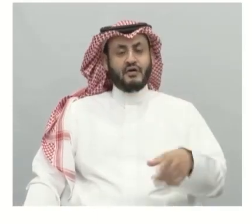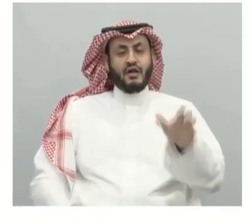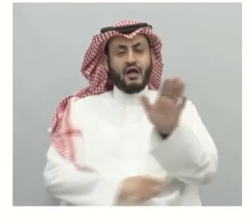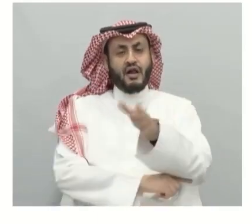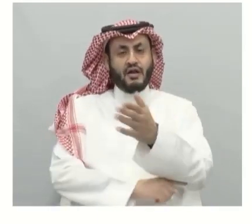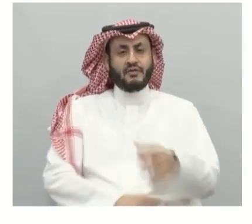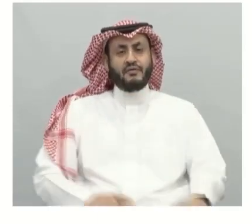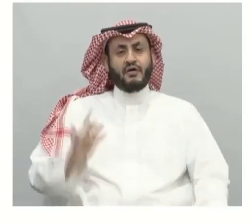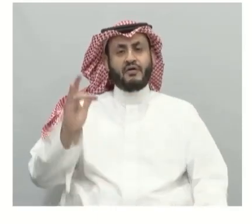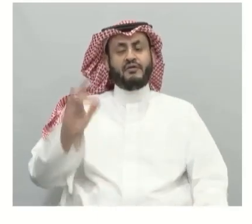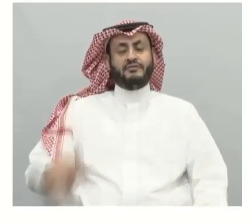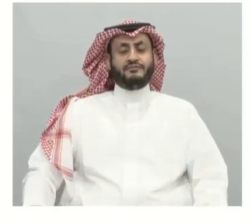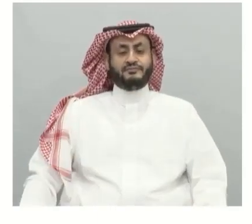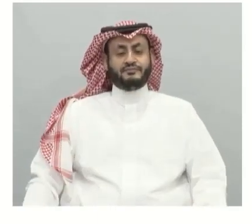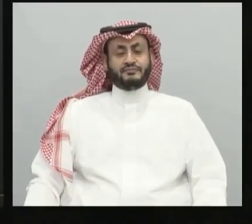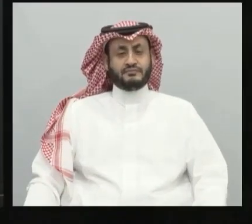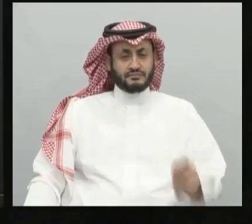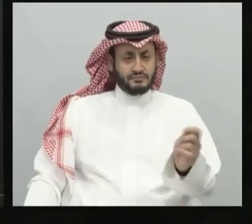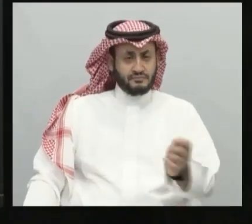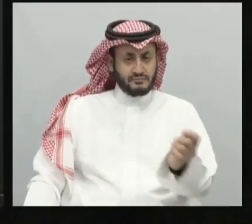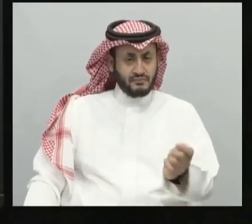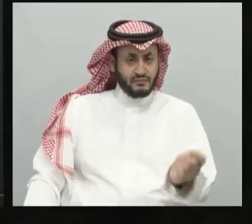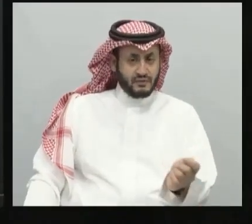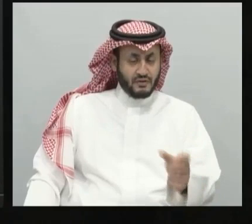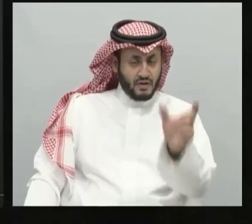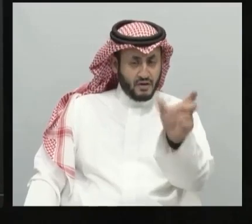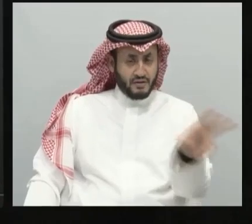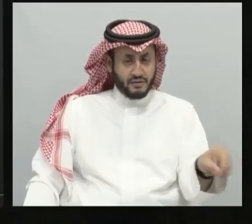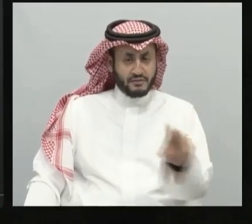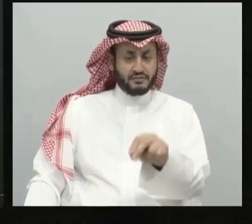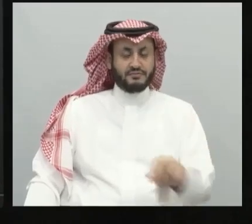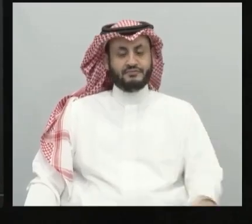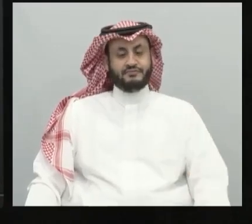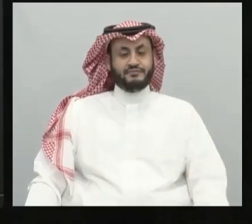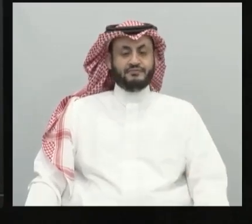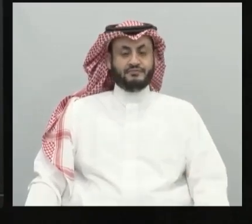Arabia. Okay, so take a moment, make sure you write this down in your book.